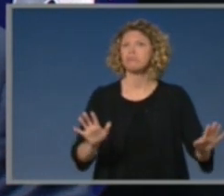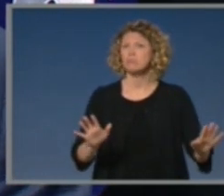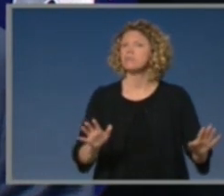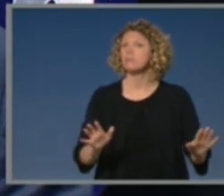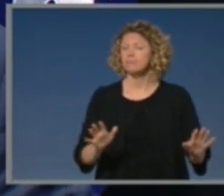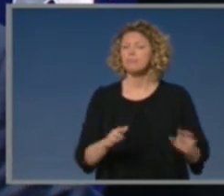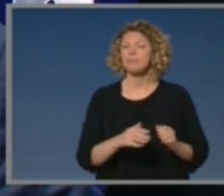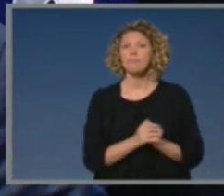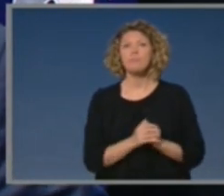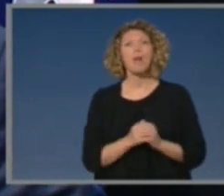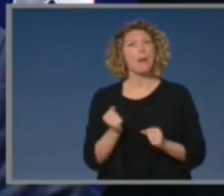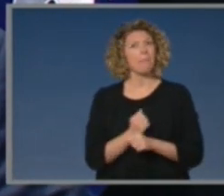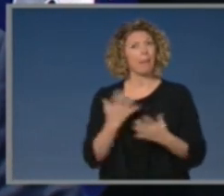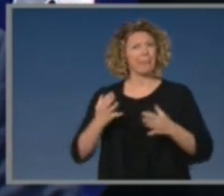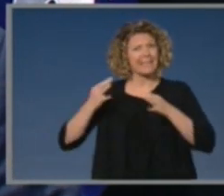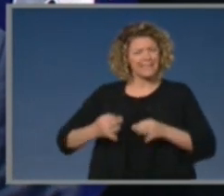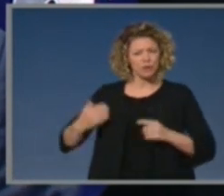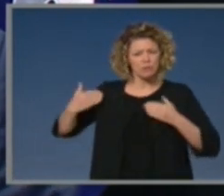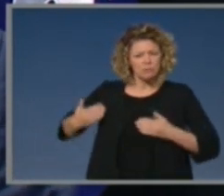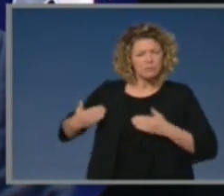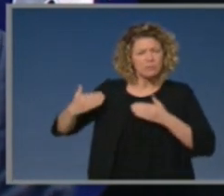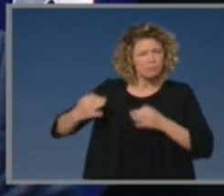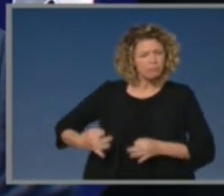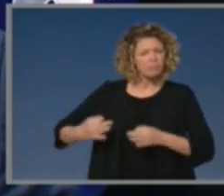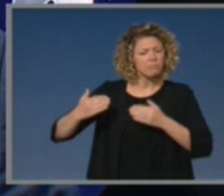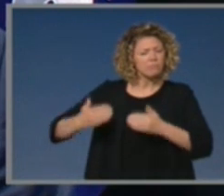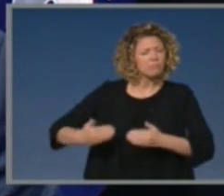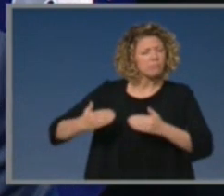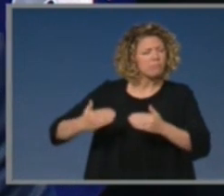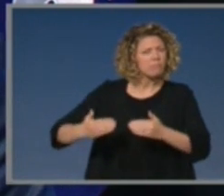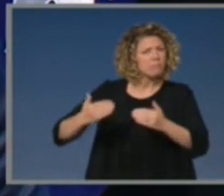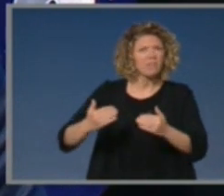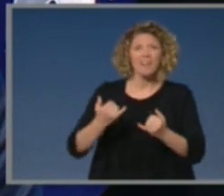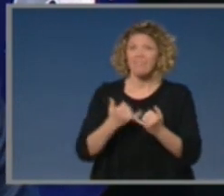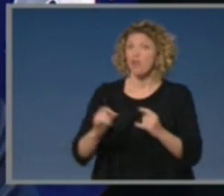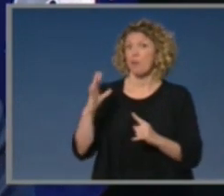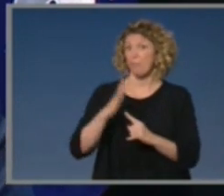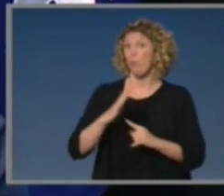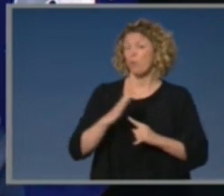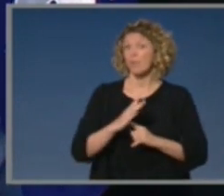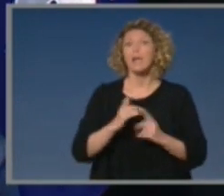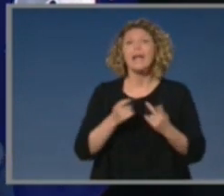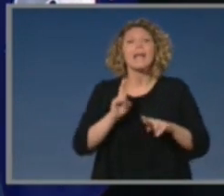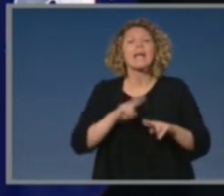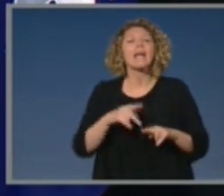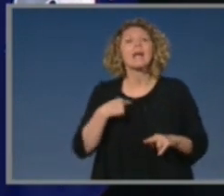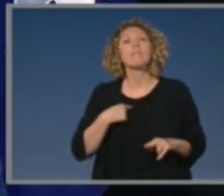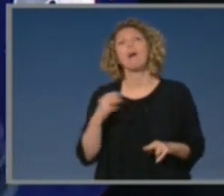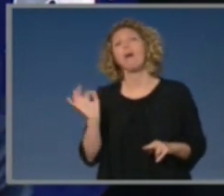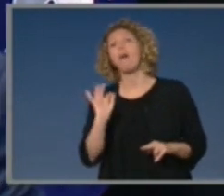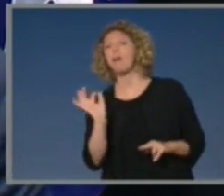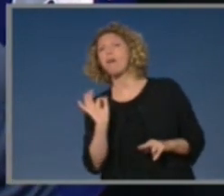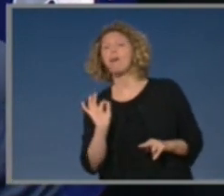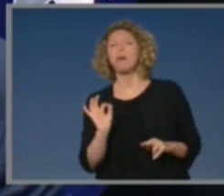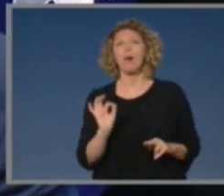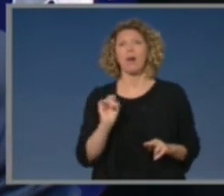those decisions that we have taken have been incredibly important. And no doubt, had we not taken them, that not only would the health